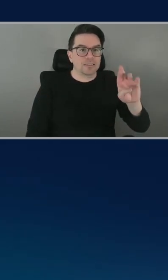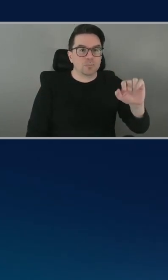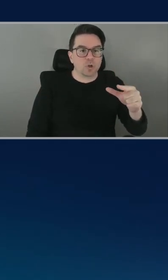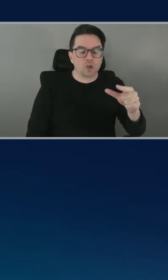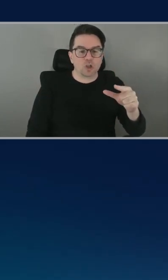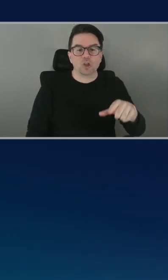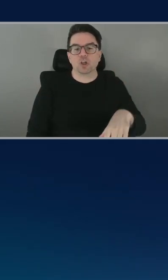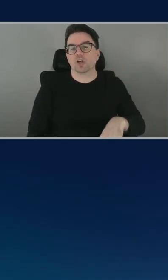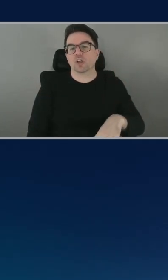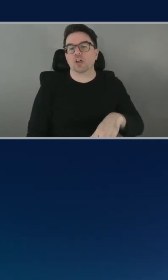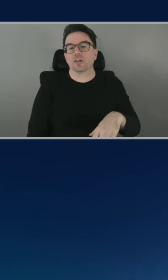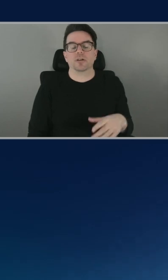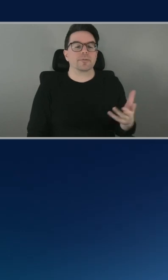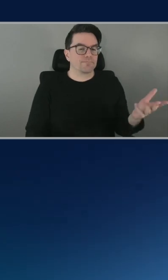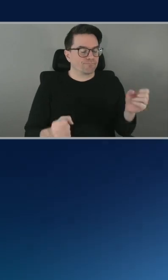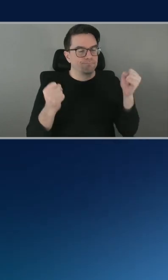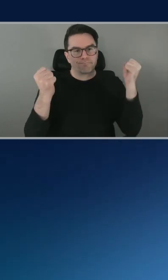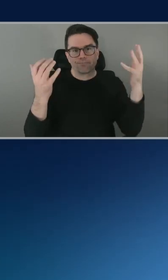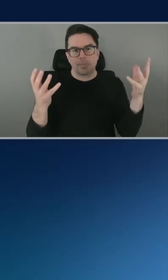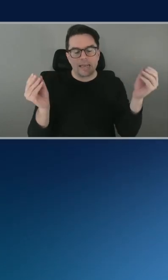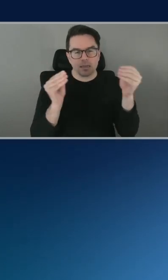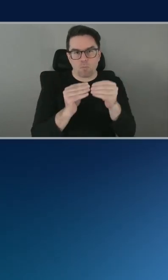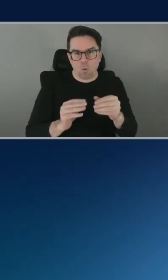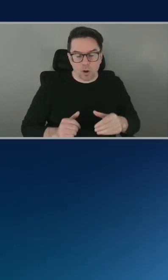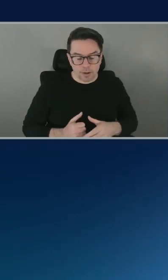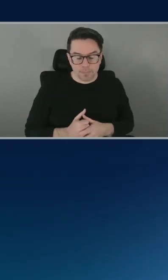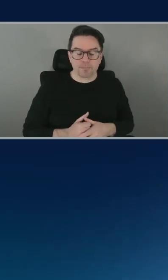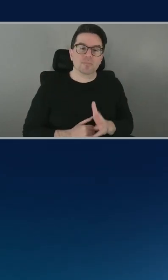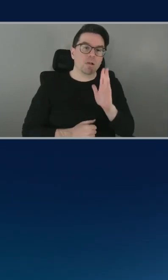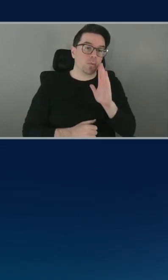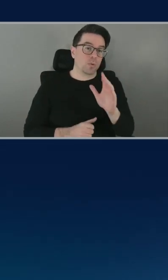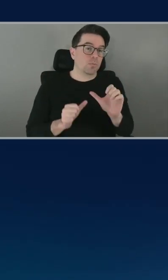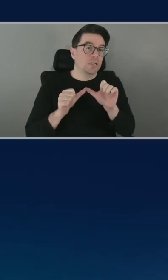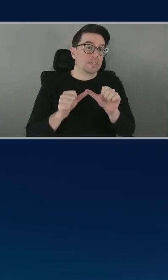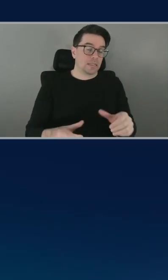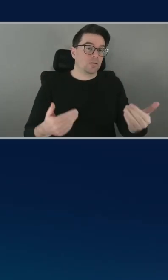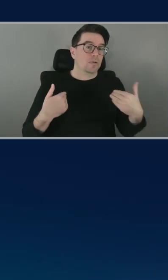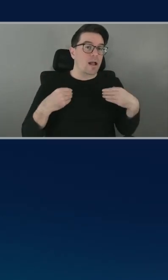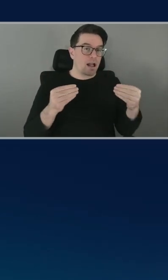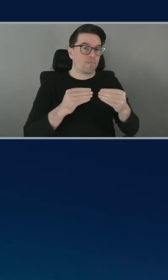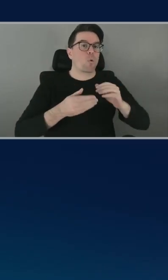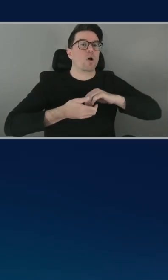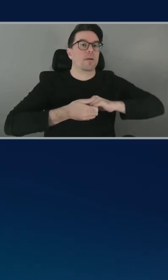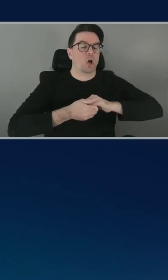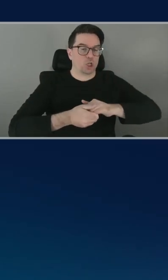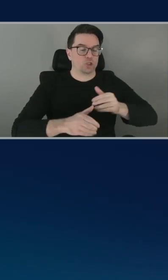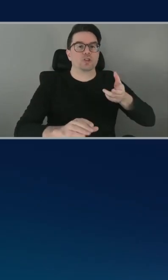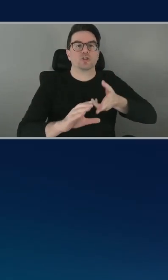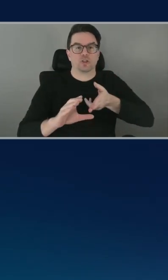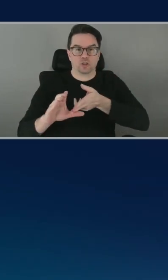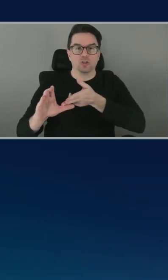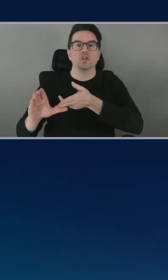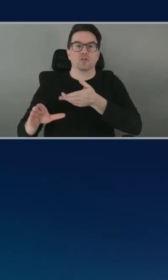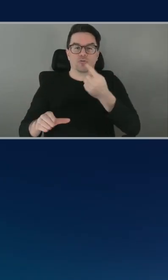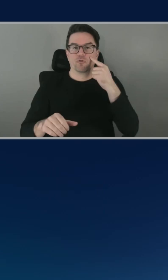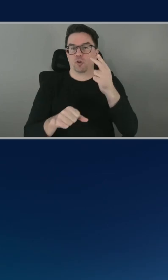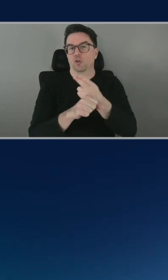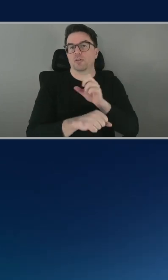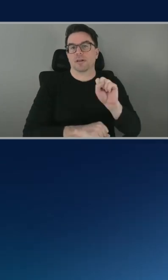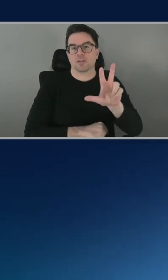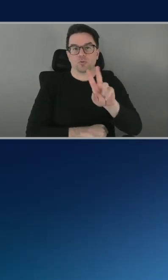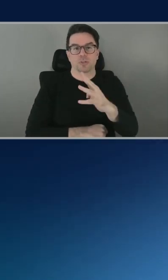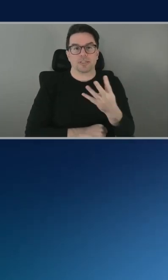a whole lot more. And we're going to continue to have more of these partners be enabled to use S3 Tables. And a big part of